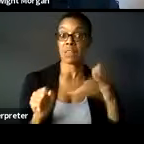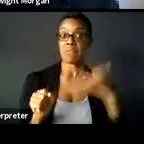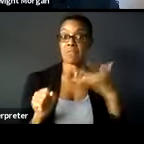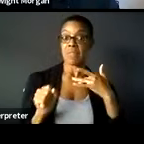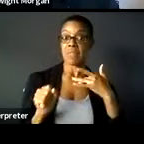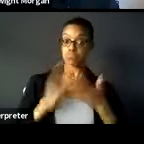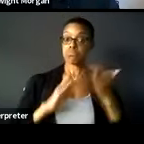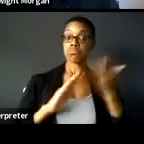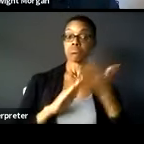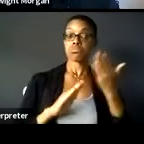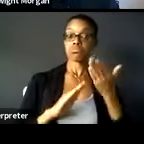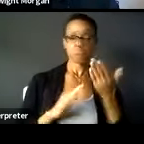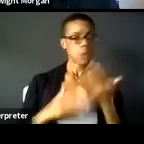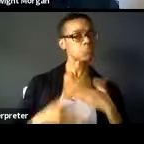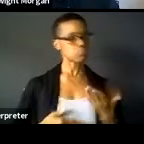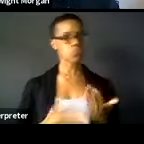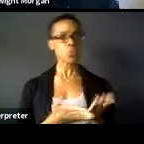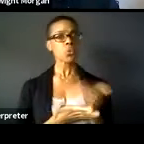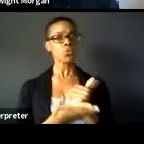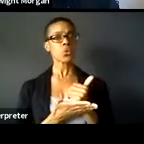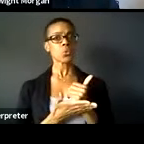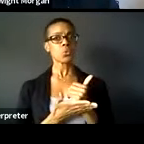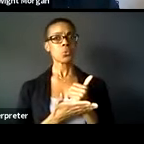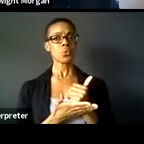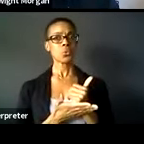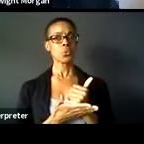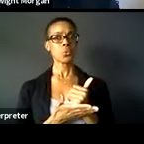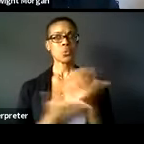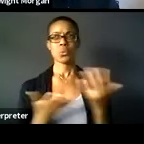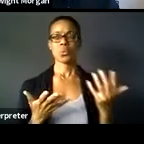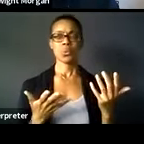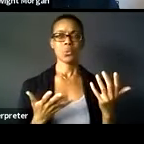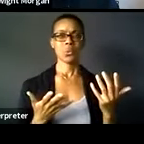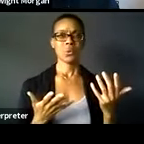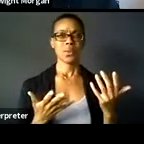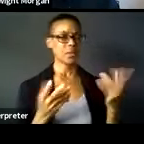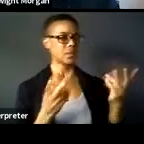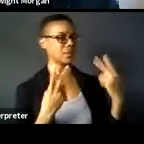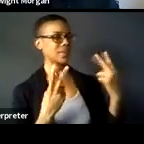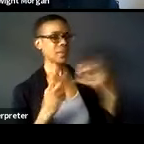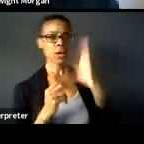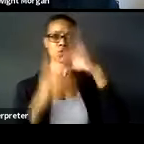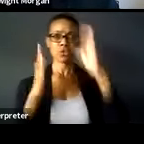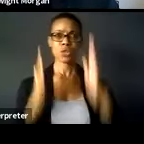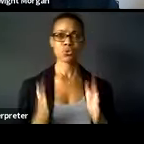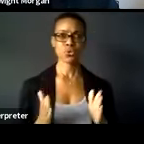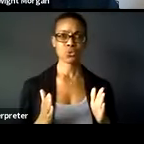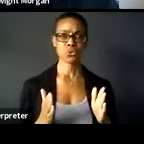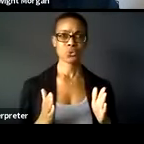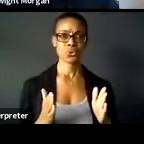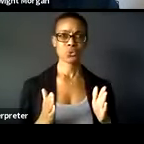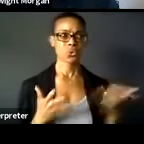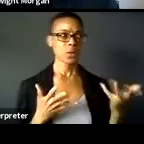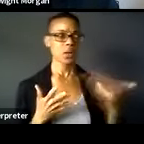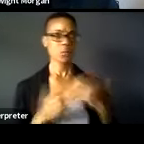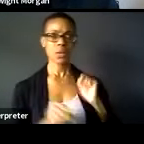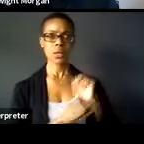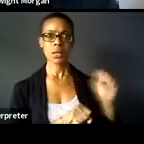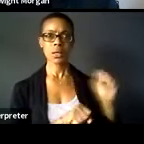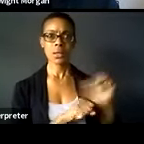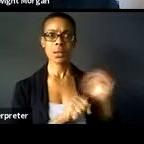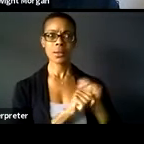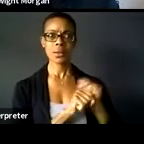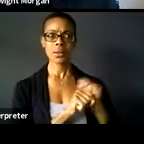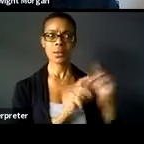we would gladly review. As if we were strangers off the street, as if I hadn't been working my ass off with the